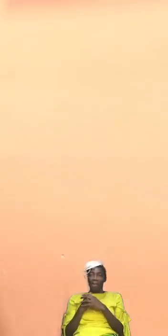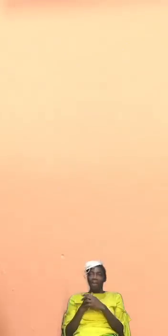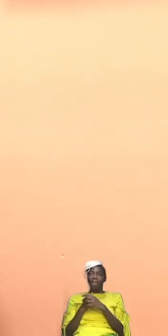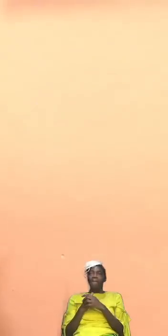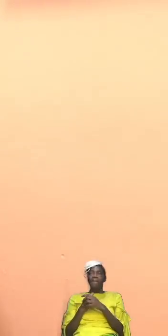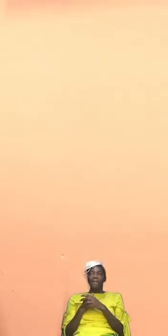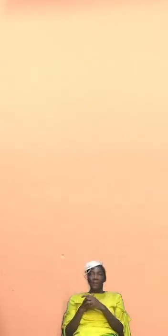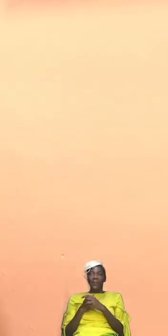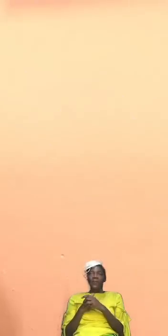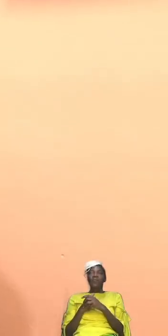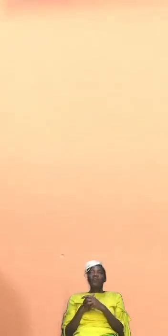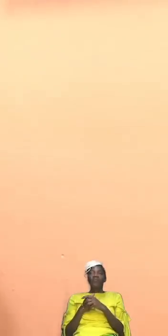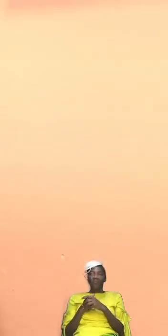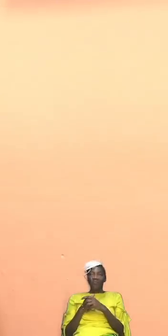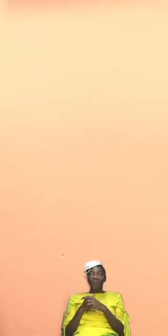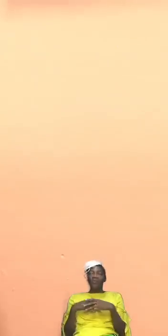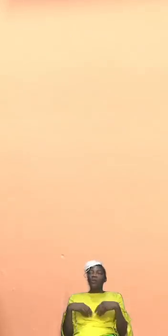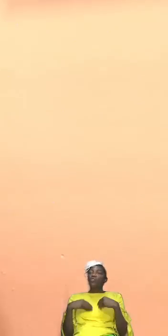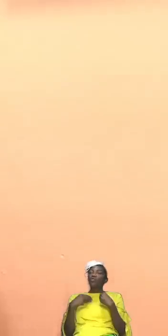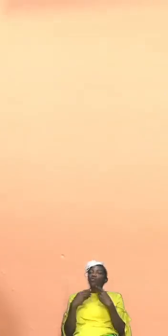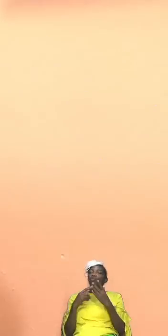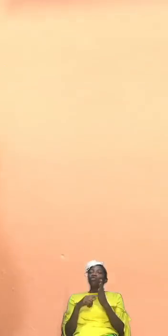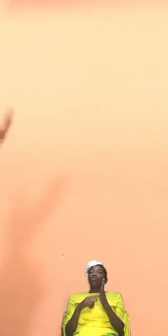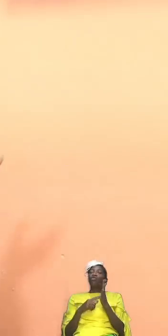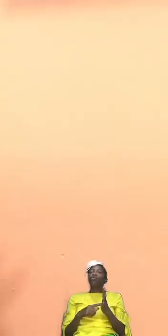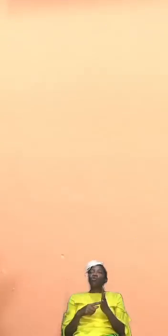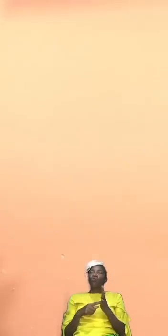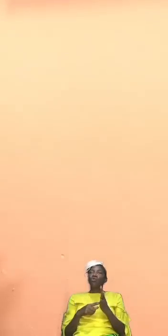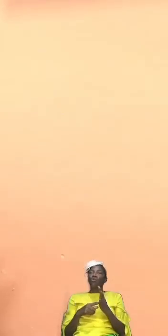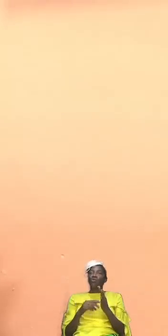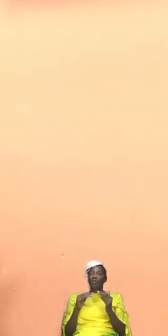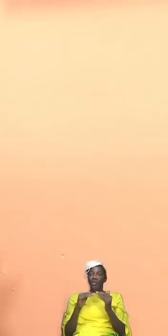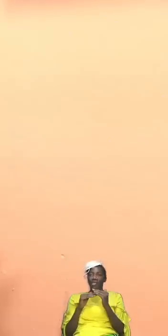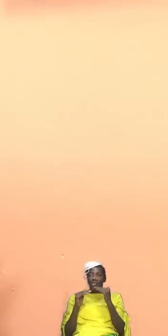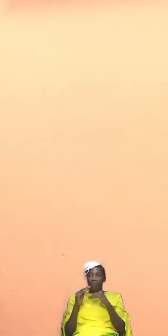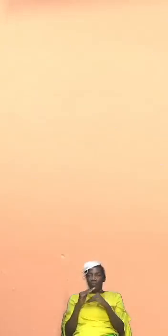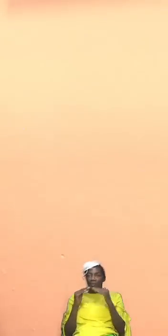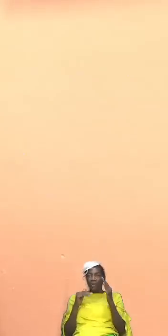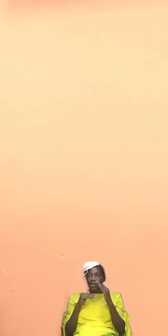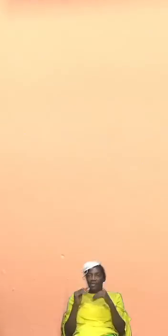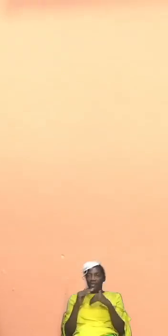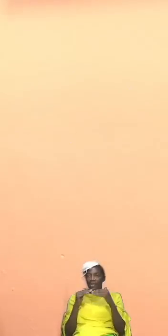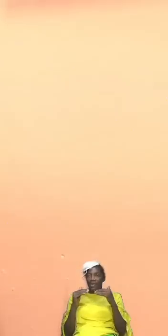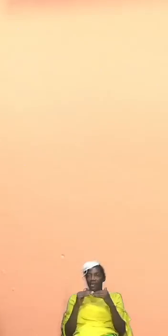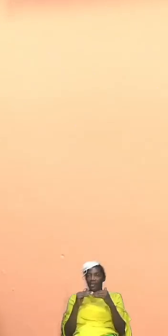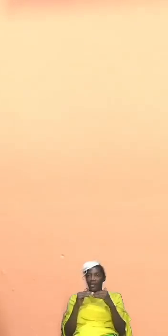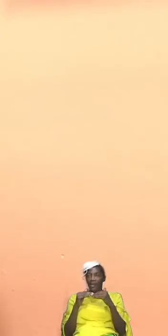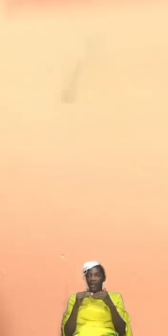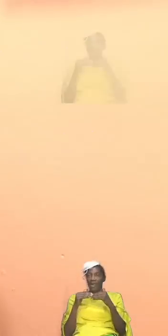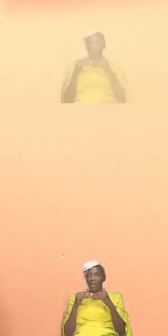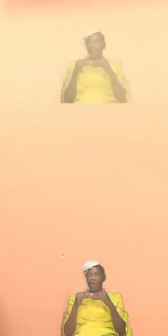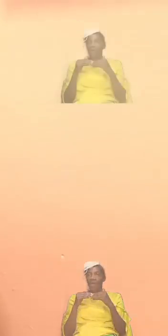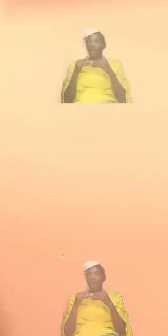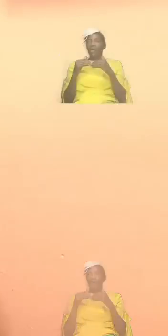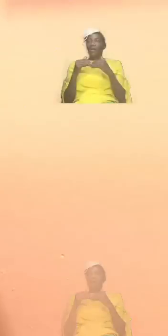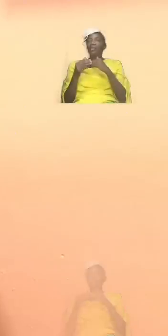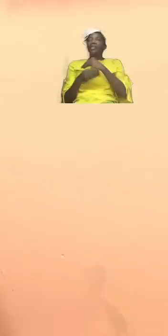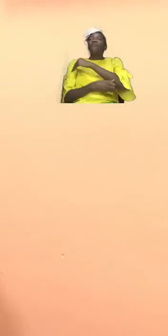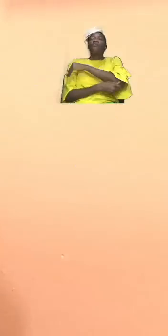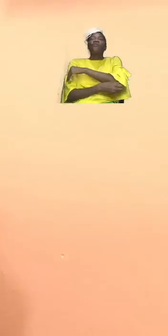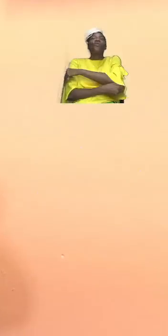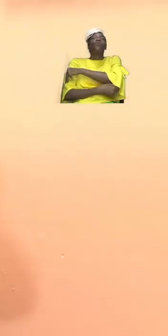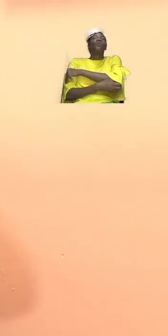eyes, those metaphors to bring out the point. Paul is saying it's a building and the foundation is laid. You and